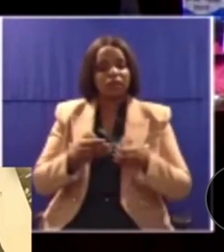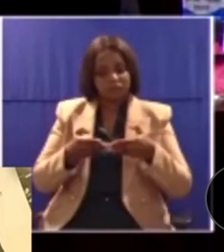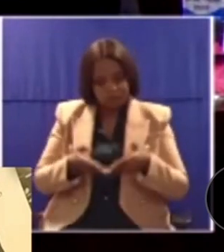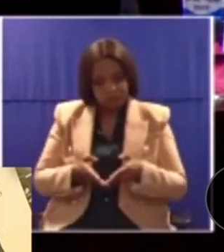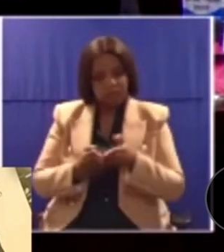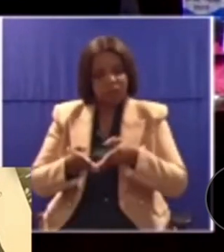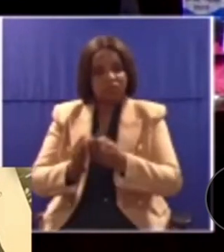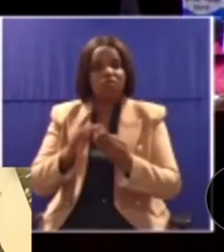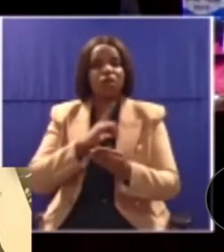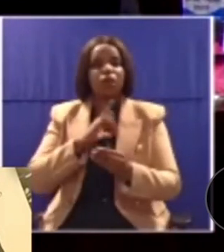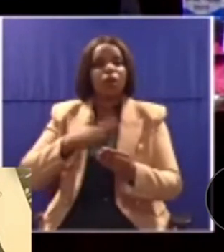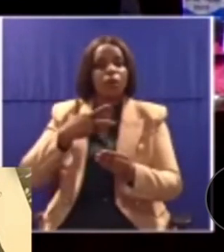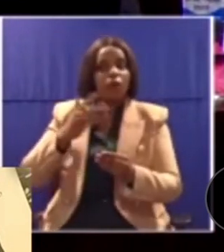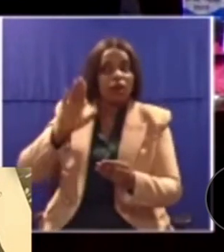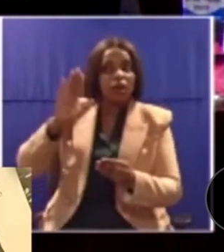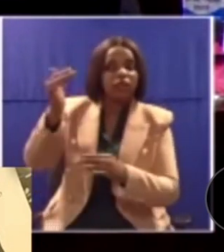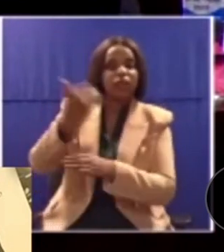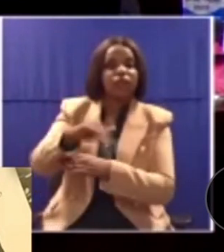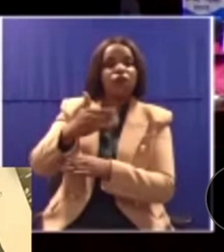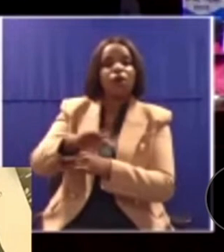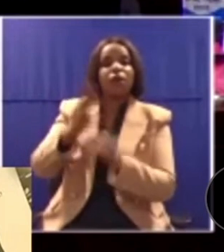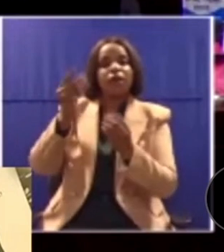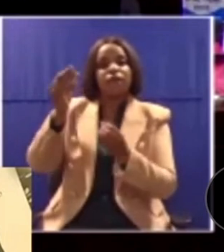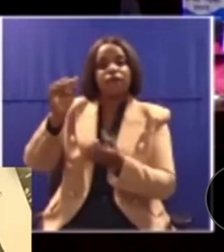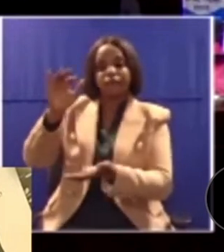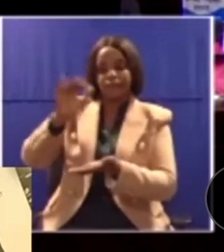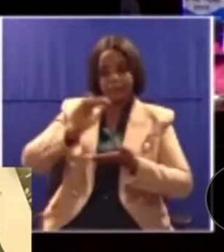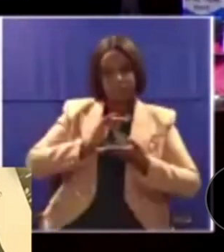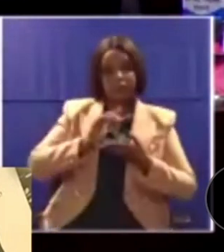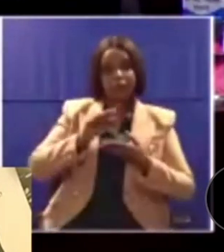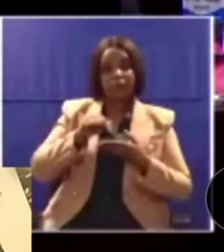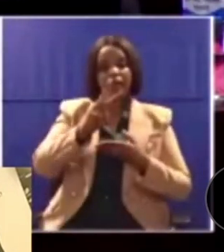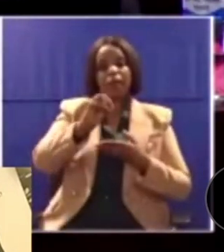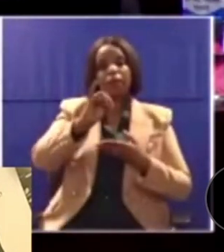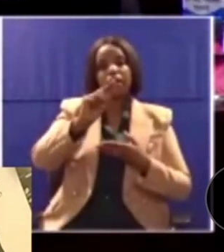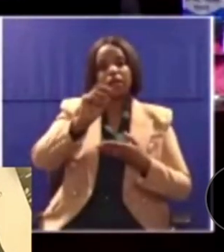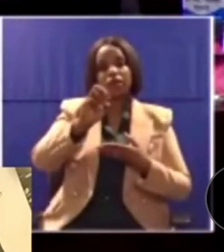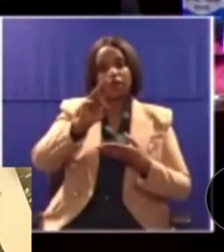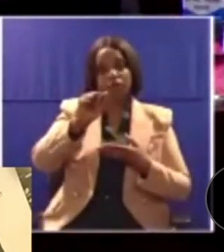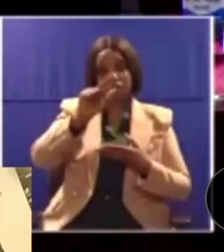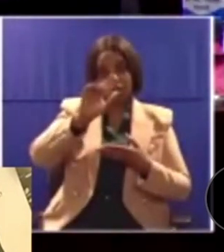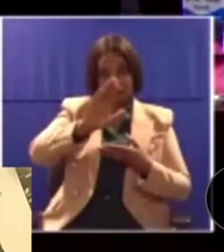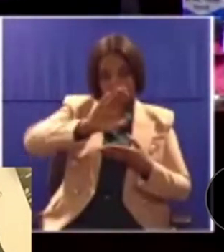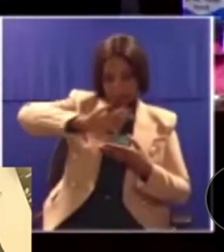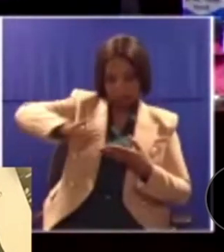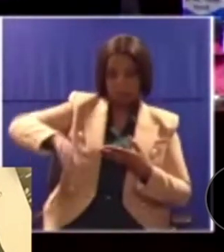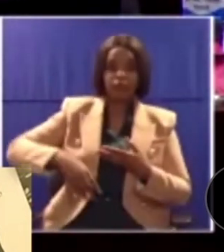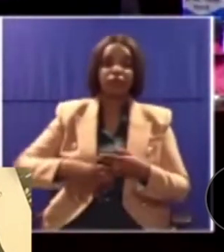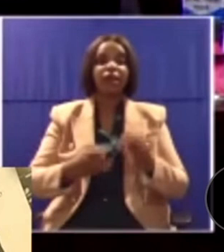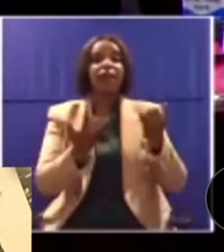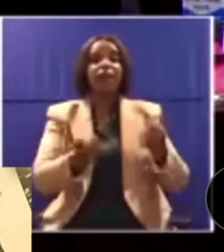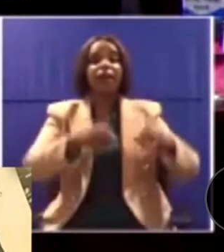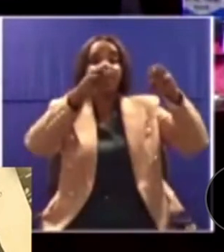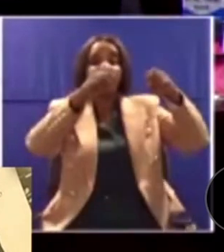foreign currency fast. Now let's leave minerals there and go over to energy. The Honorable